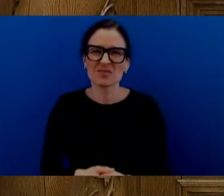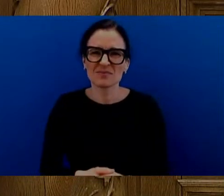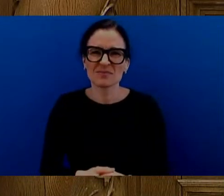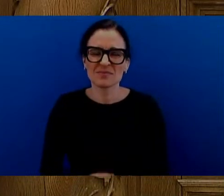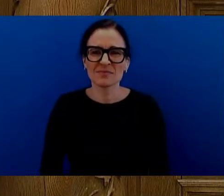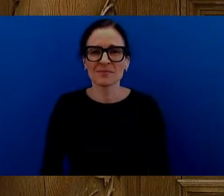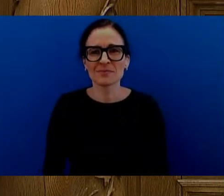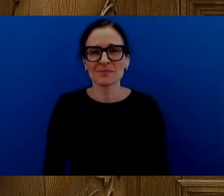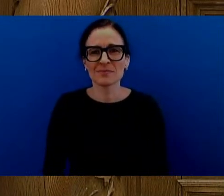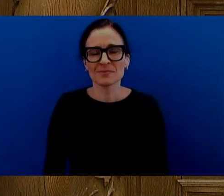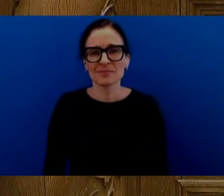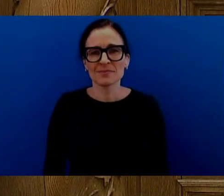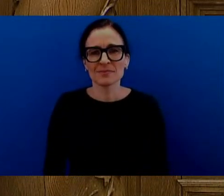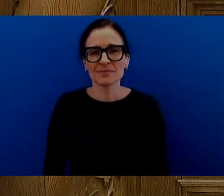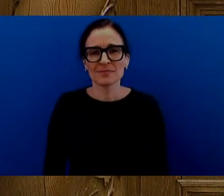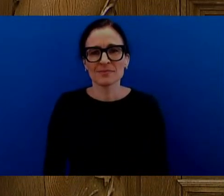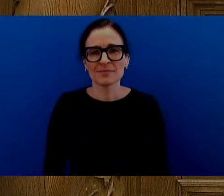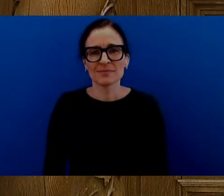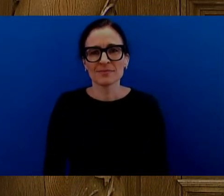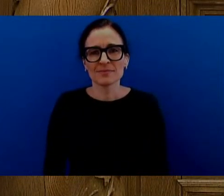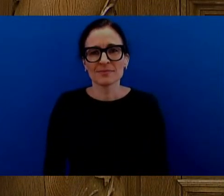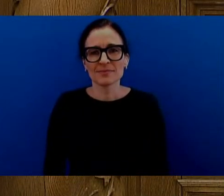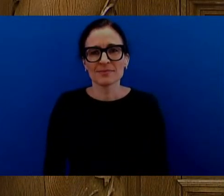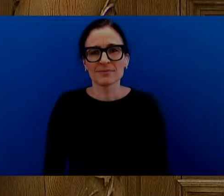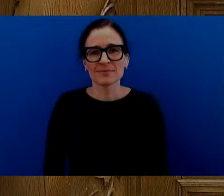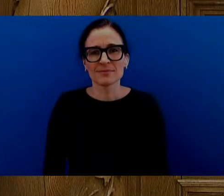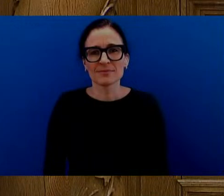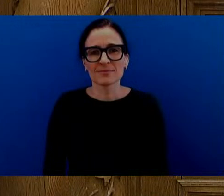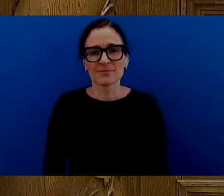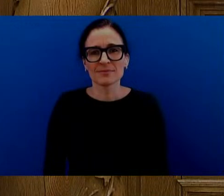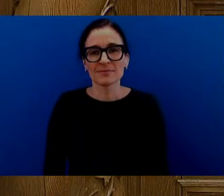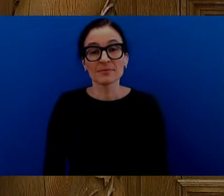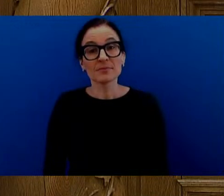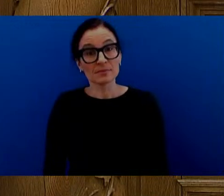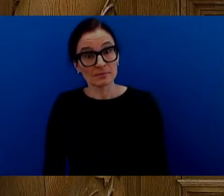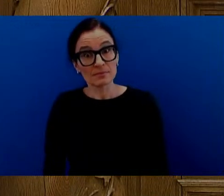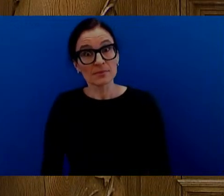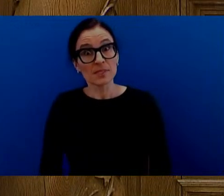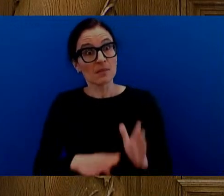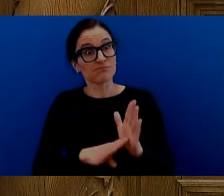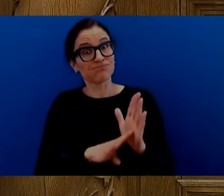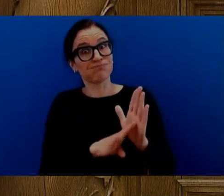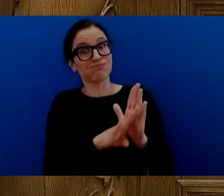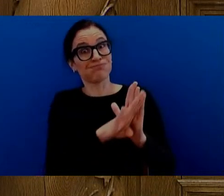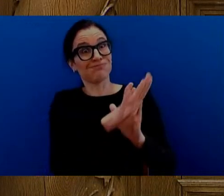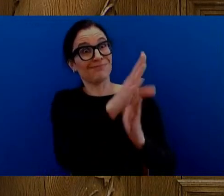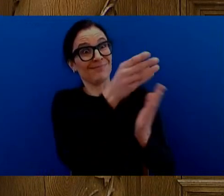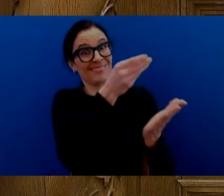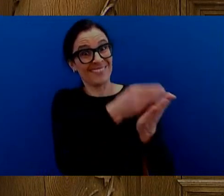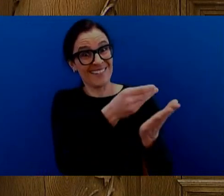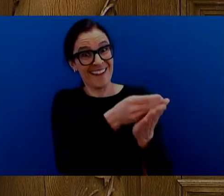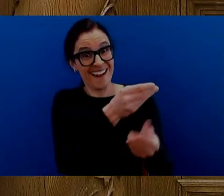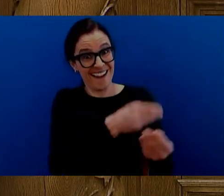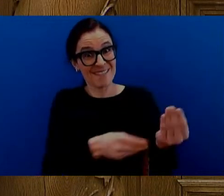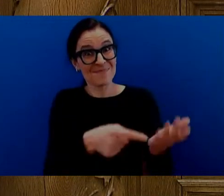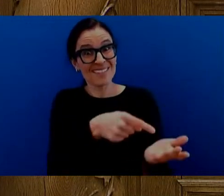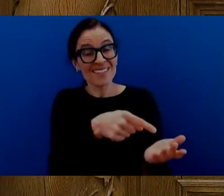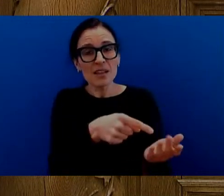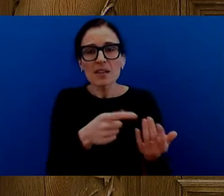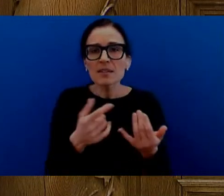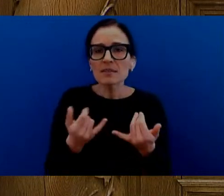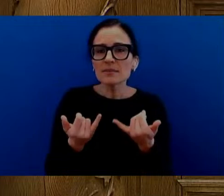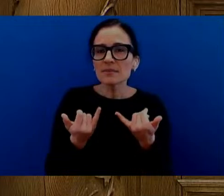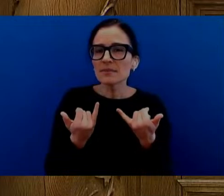While we grow and strengthen our economy, the threat to our sovereignty remains. We stand strong and